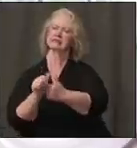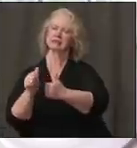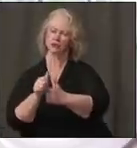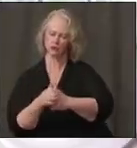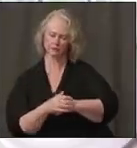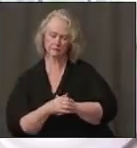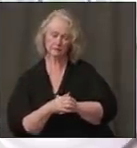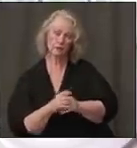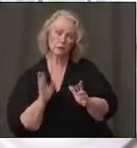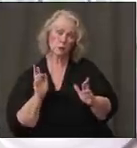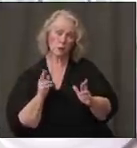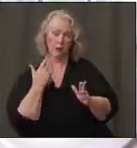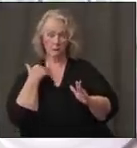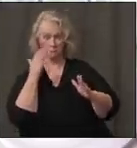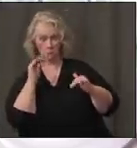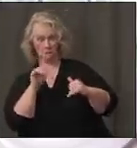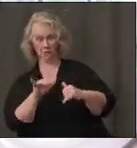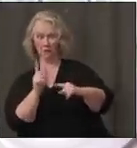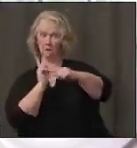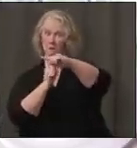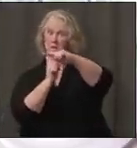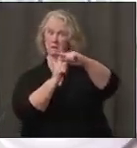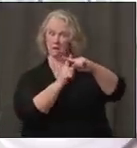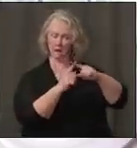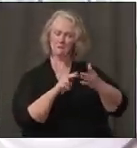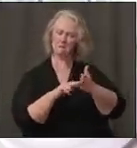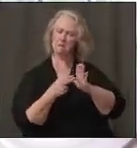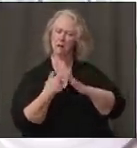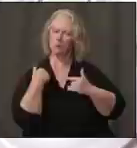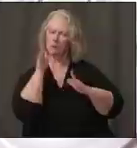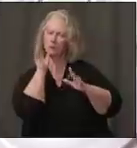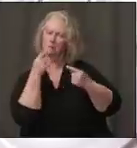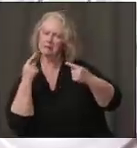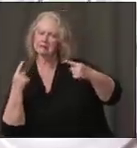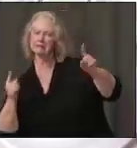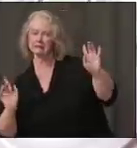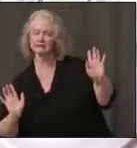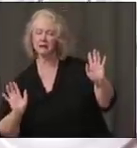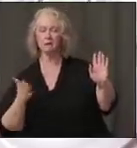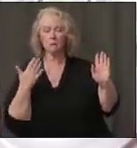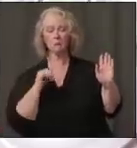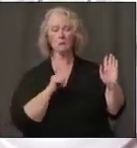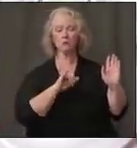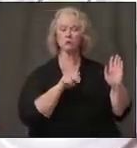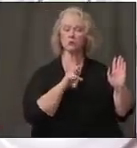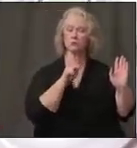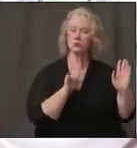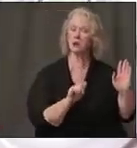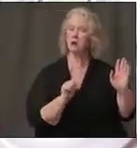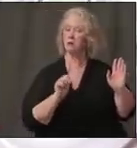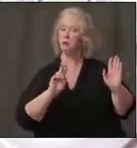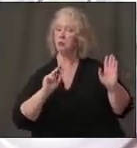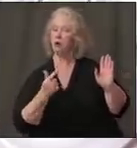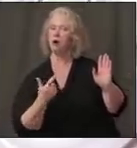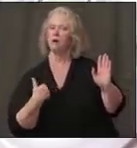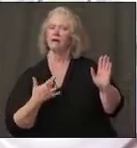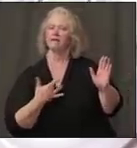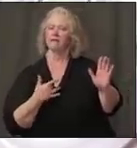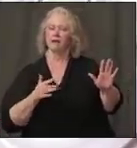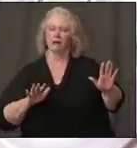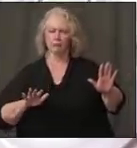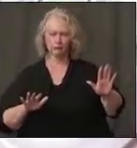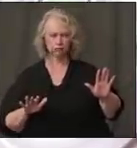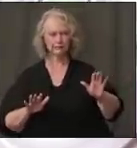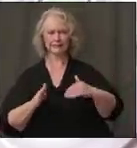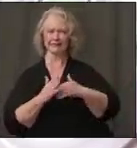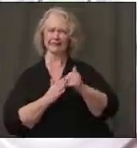it does, I hope we reopen with success. I think we will. And I hope that July and August, we can take a little bit of a breather and get back to more of